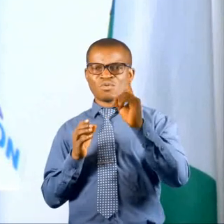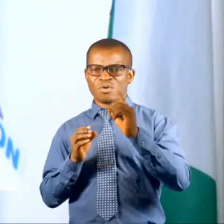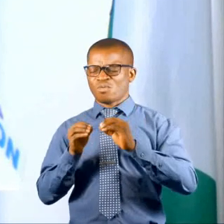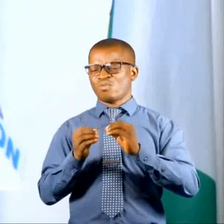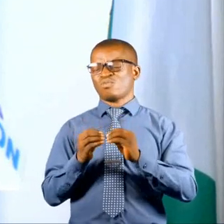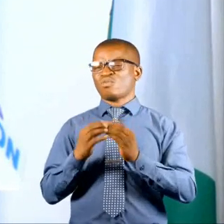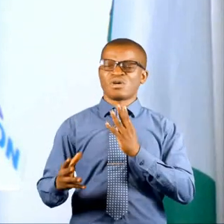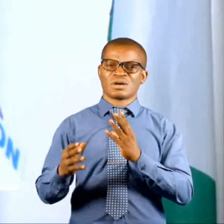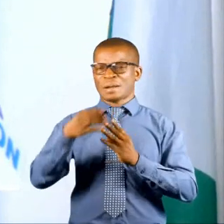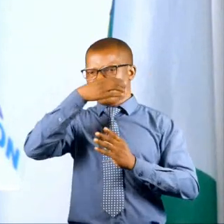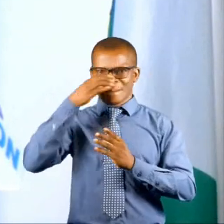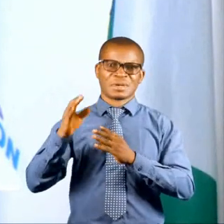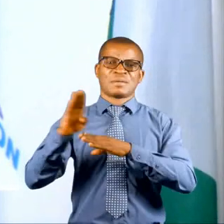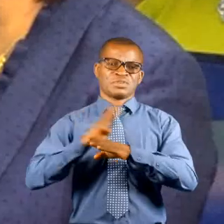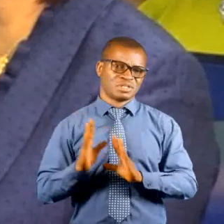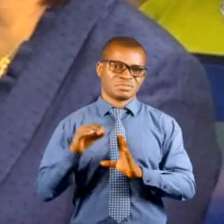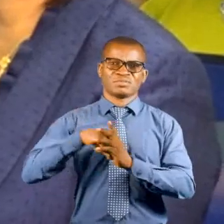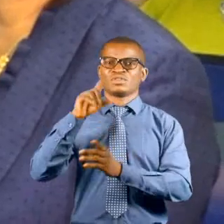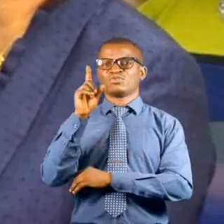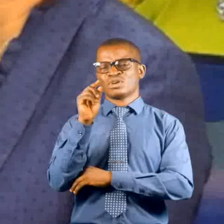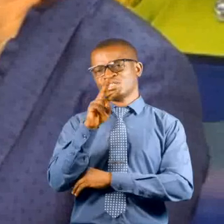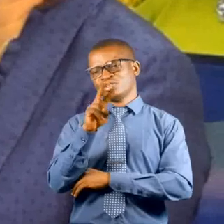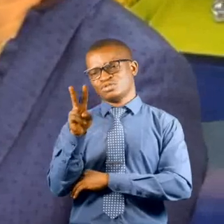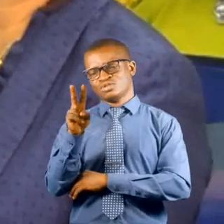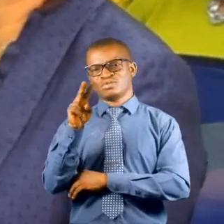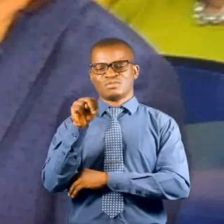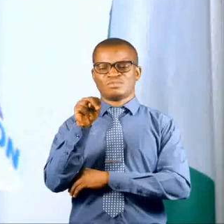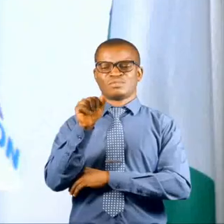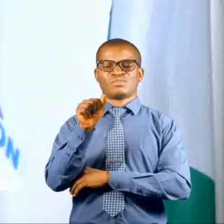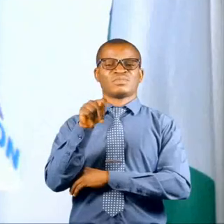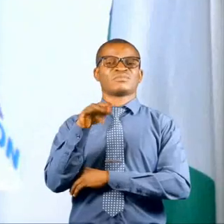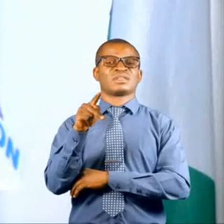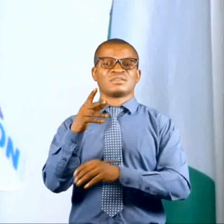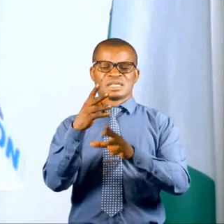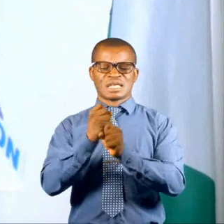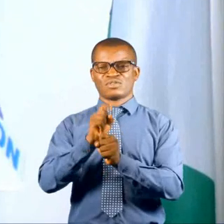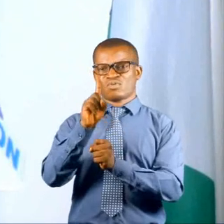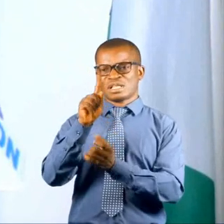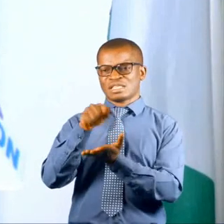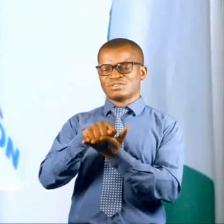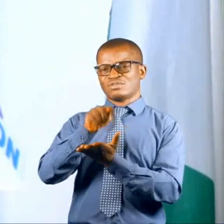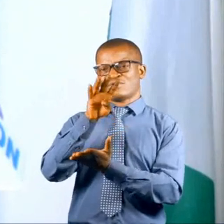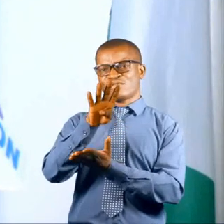most profitable criminal enterprise. In 2022, NAPTIP received